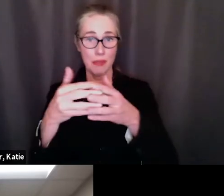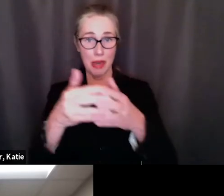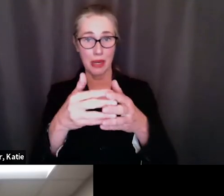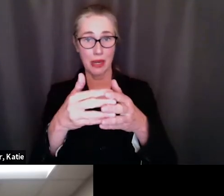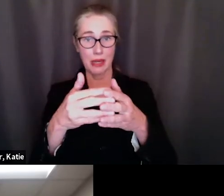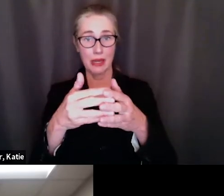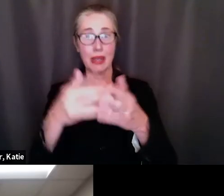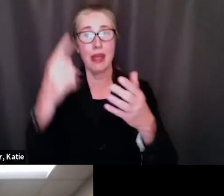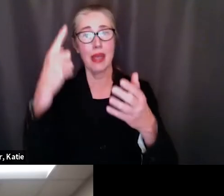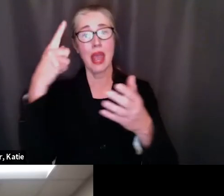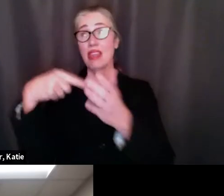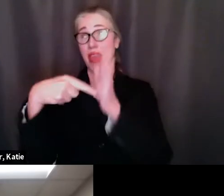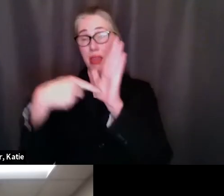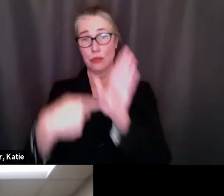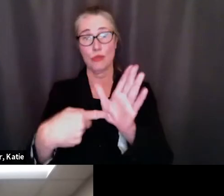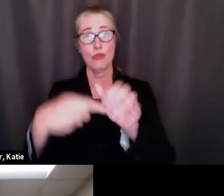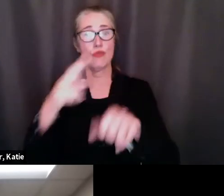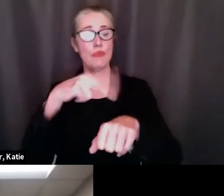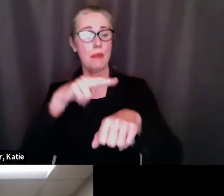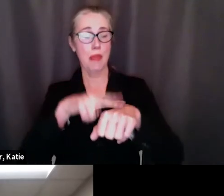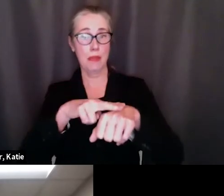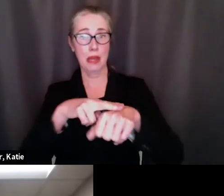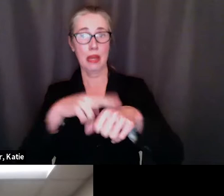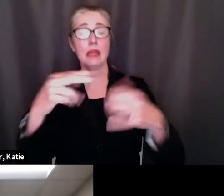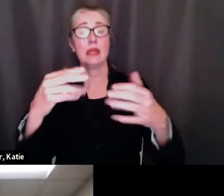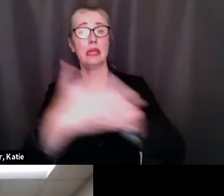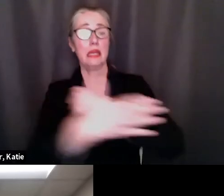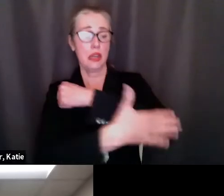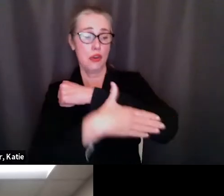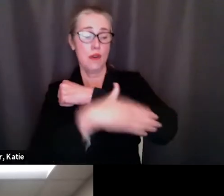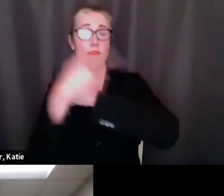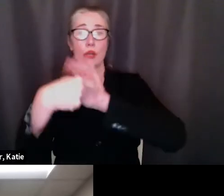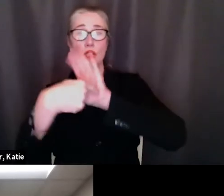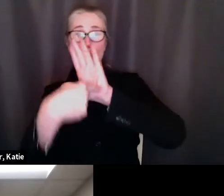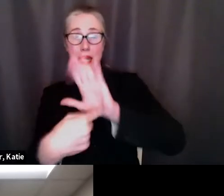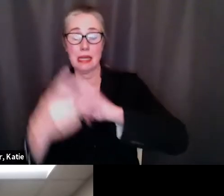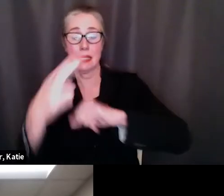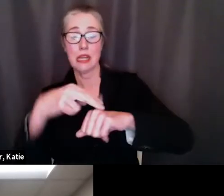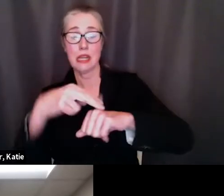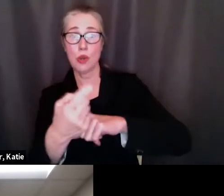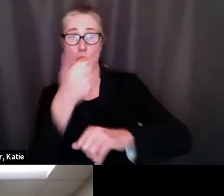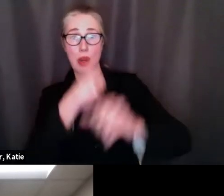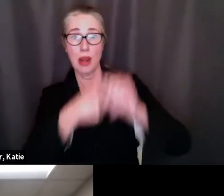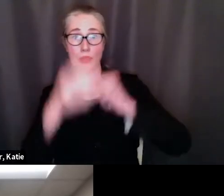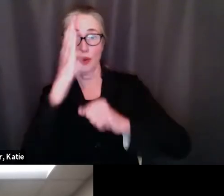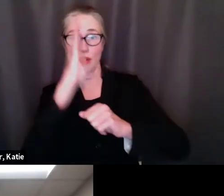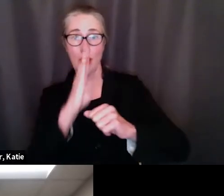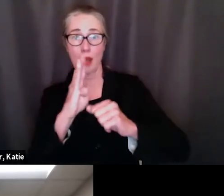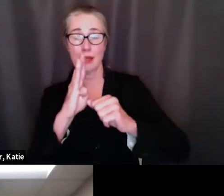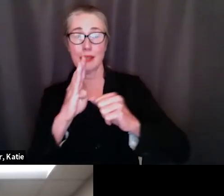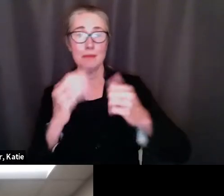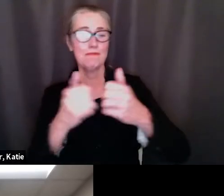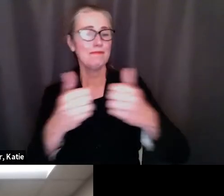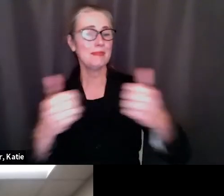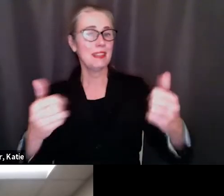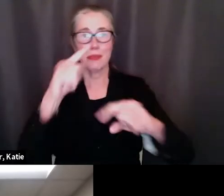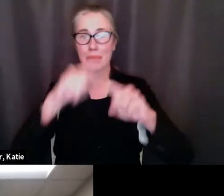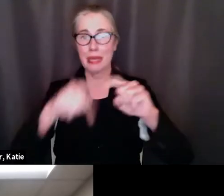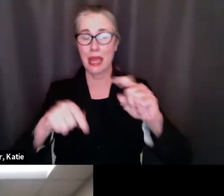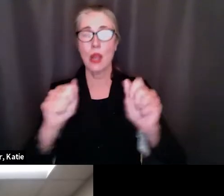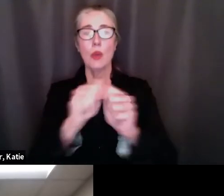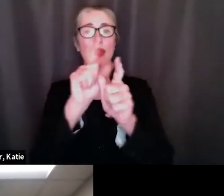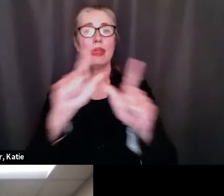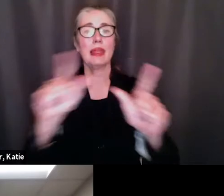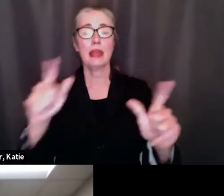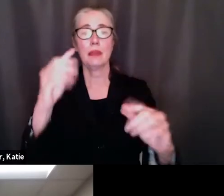america and to the republic for which it stands one nation under god indivisible with liberty and